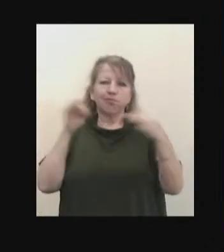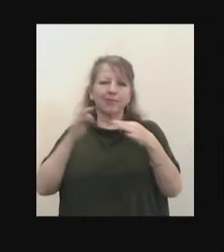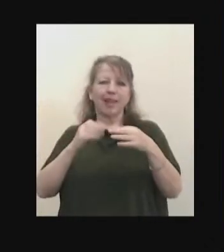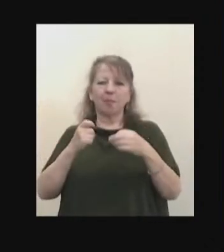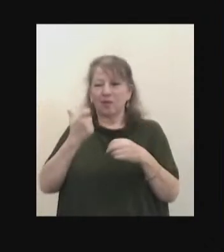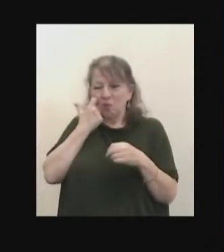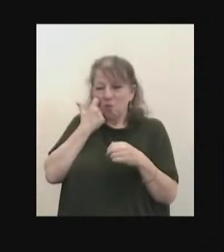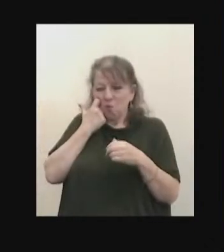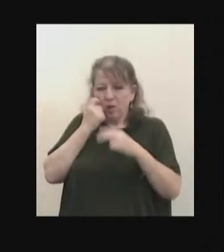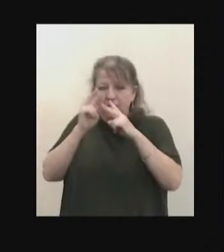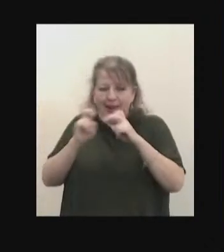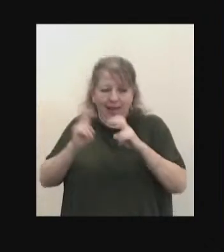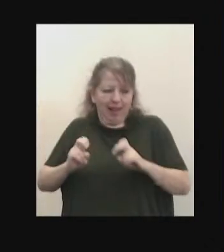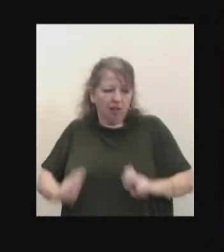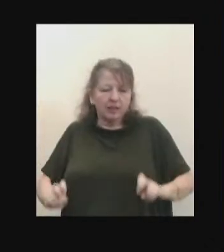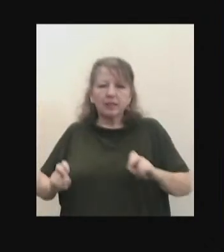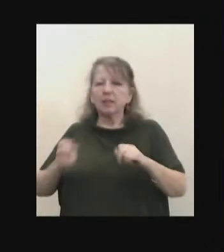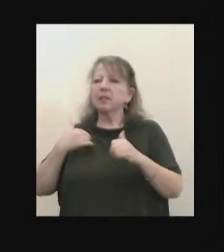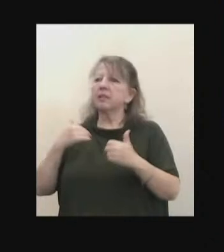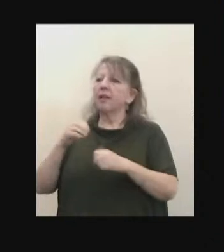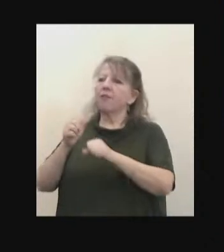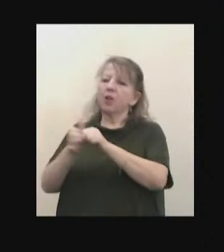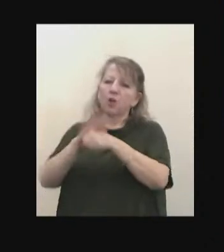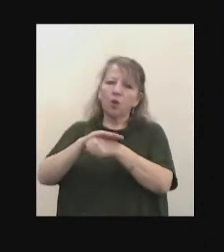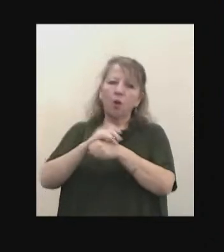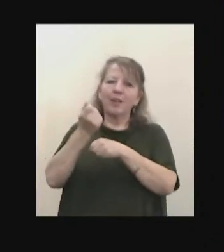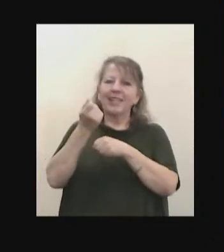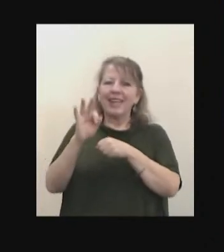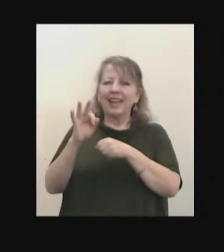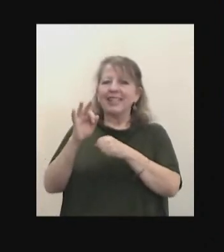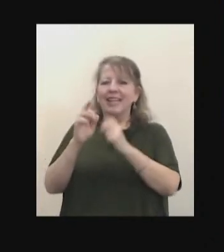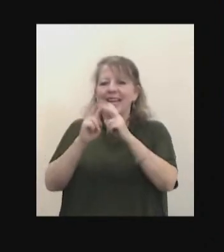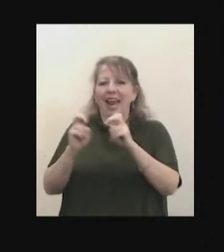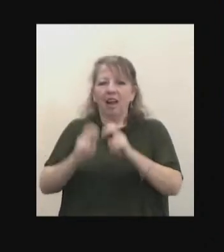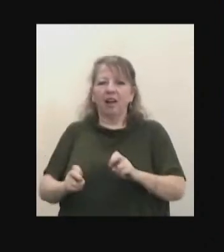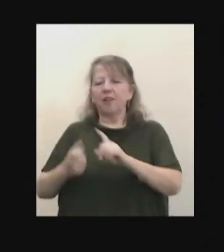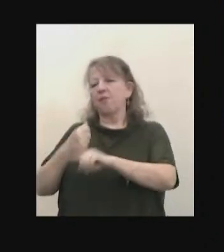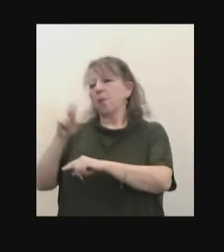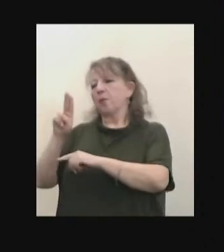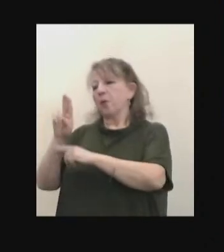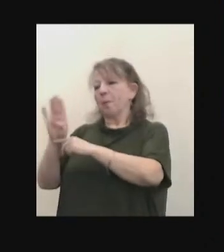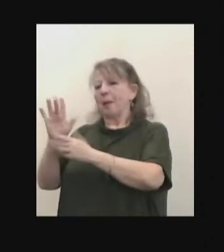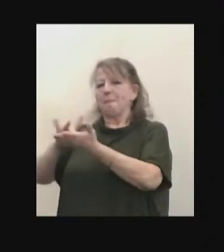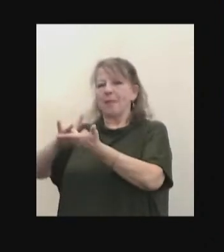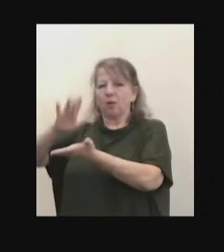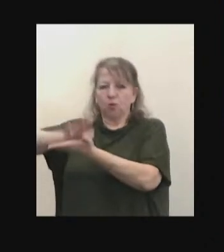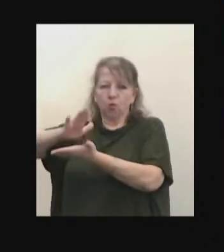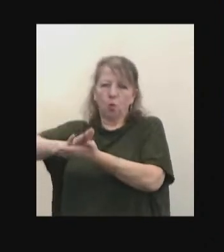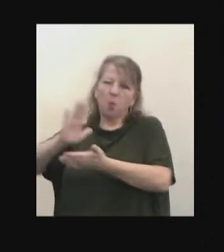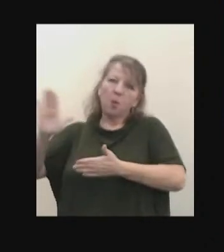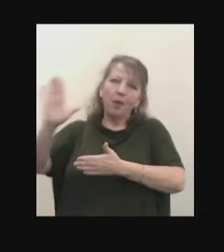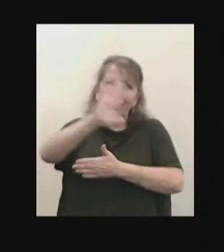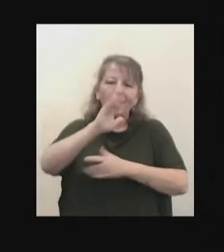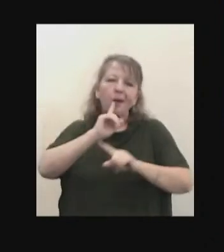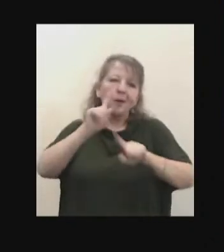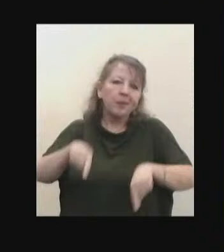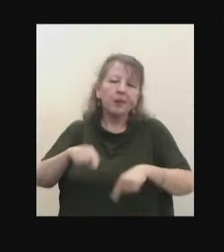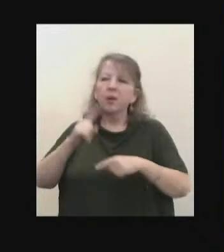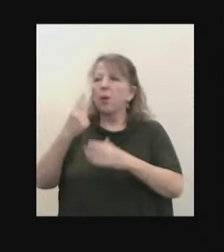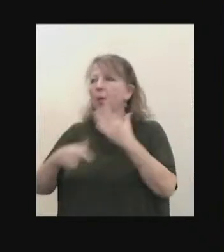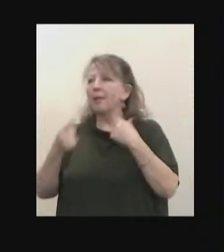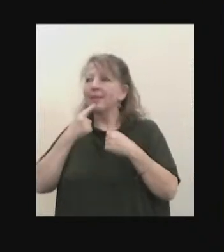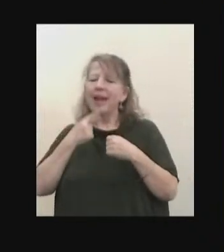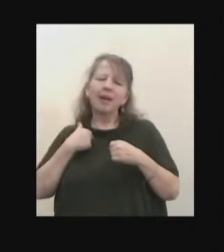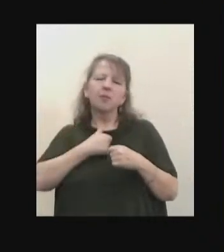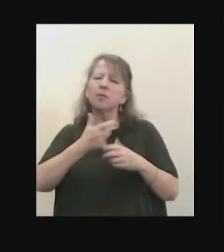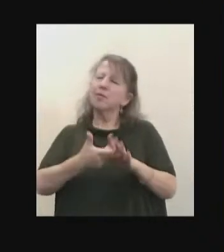group, COVID-19 analytical group, based out of UB Medical School, is finding, and why we must wear